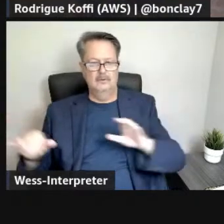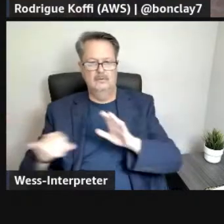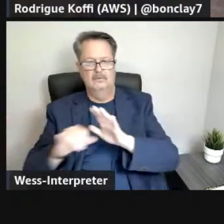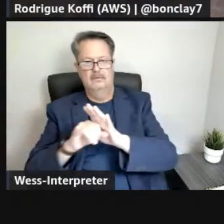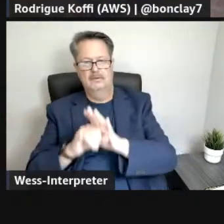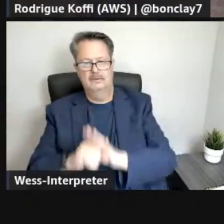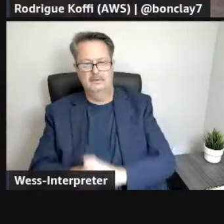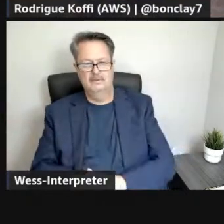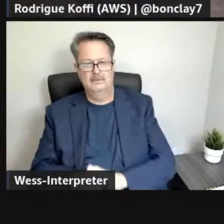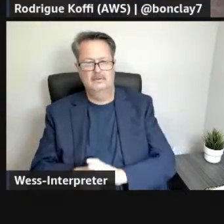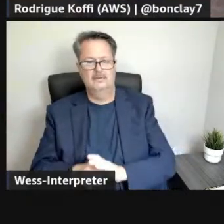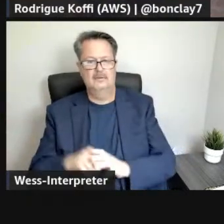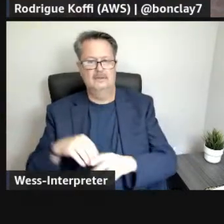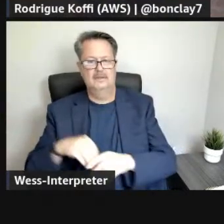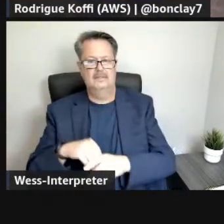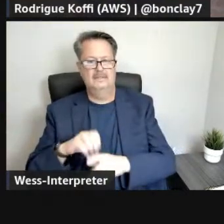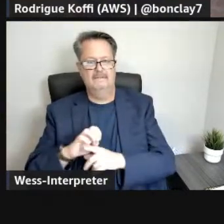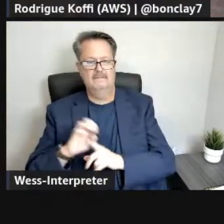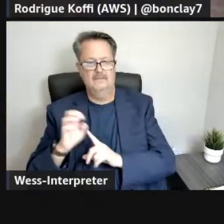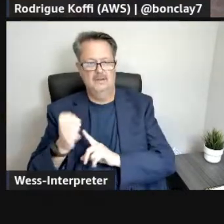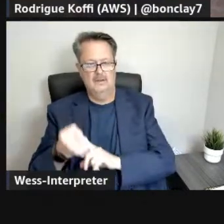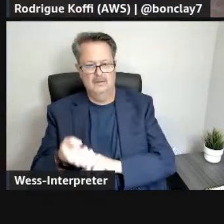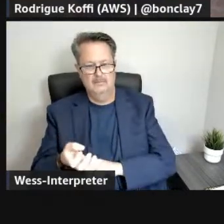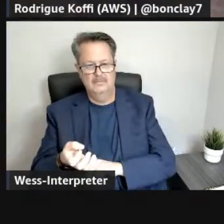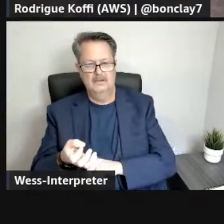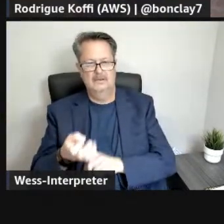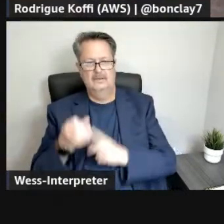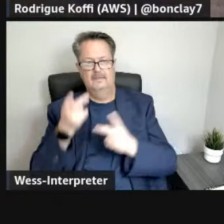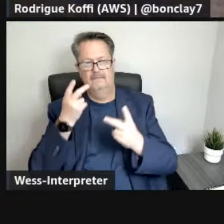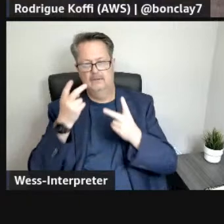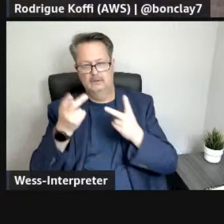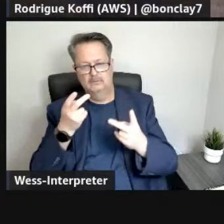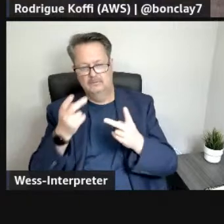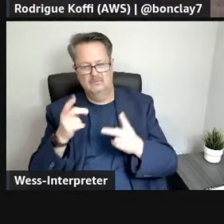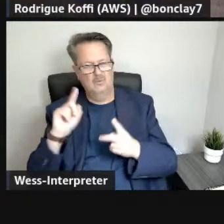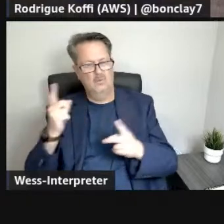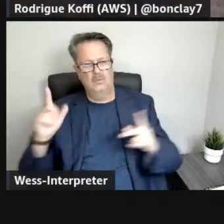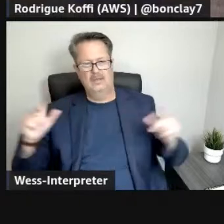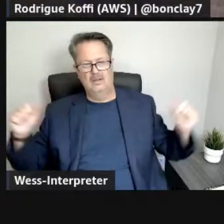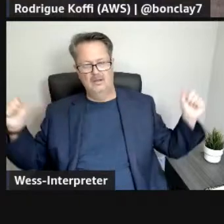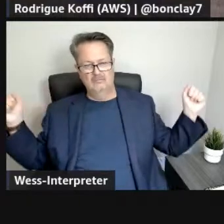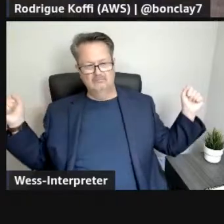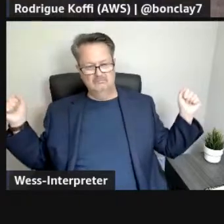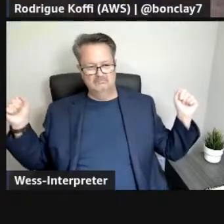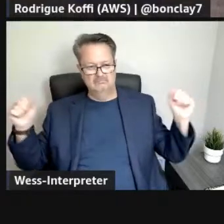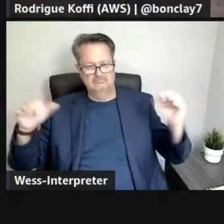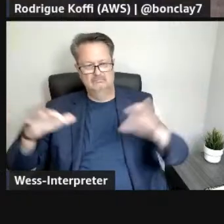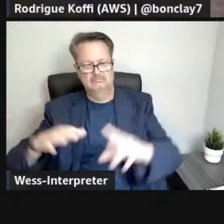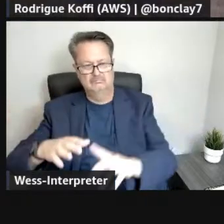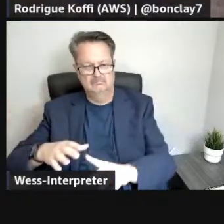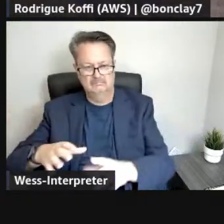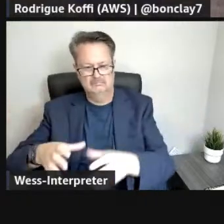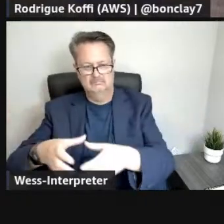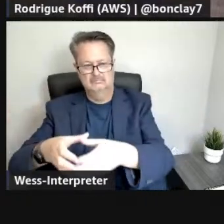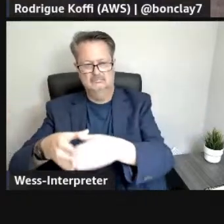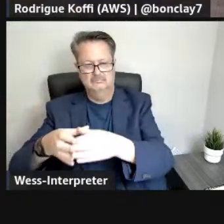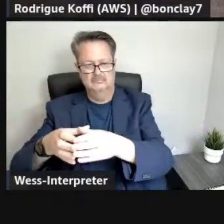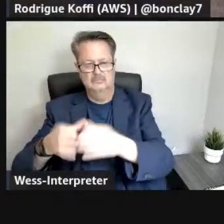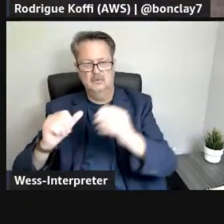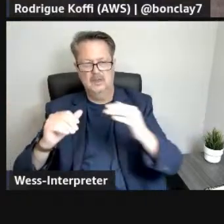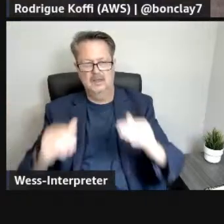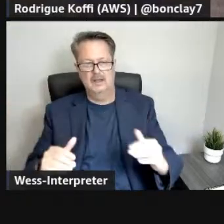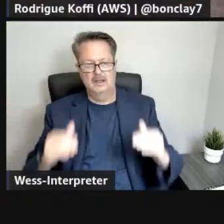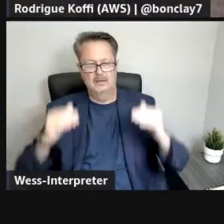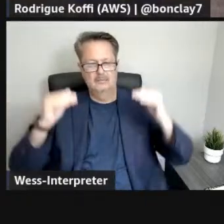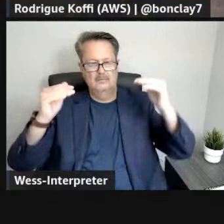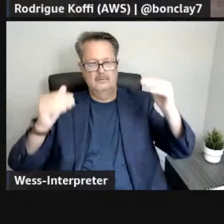or anything. So they are only continuing to send the data to the central collector, and you can change the target anytime you want. You can upgrade because you're sitting behind